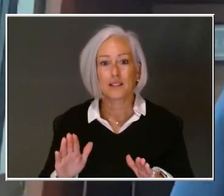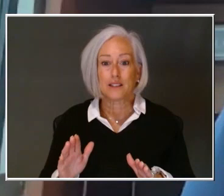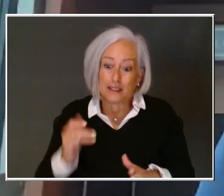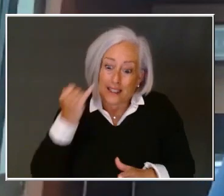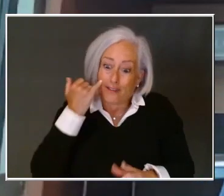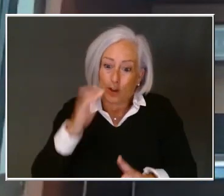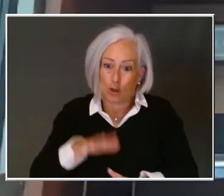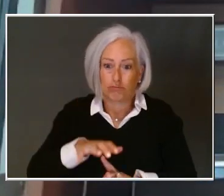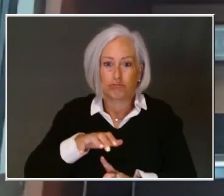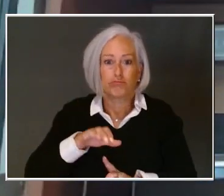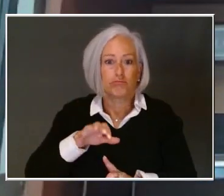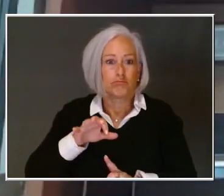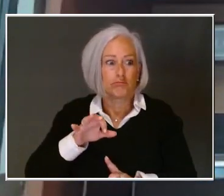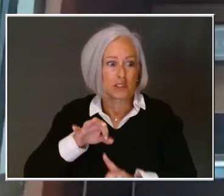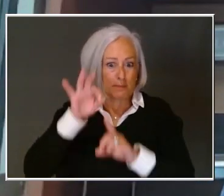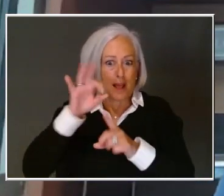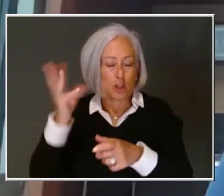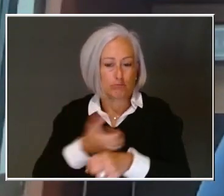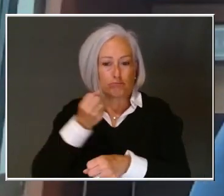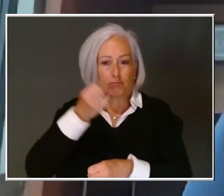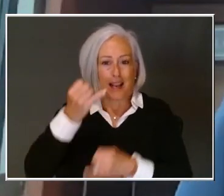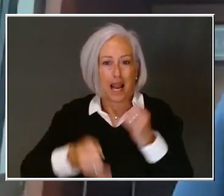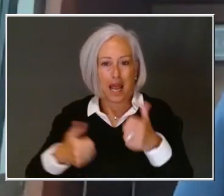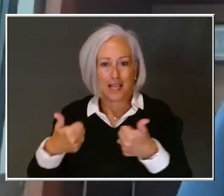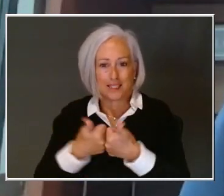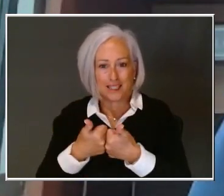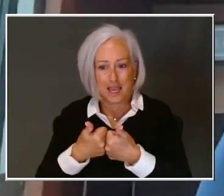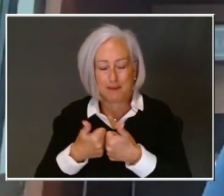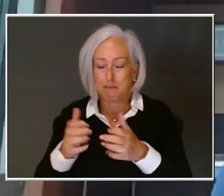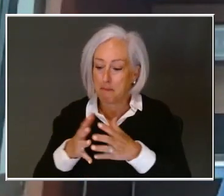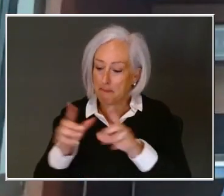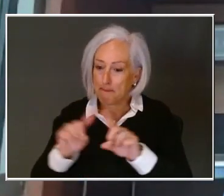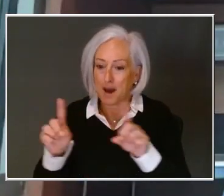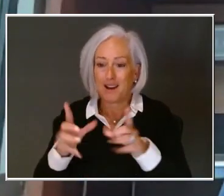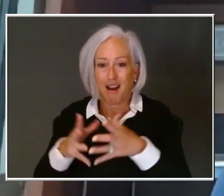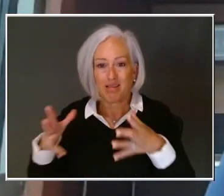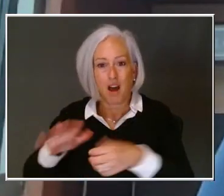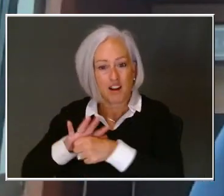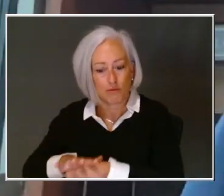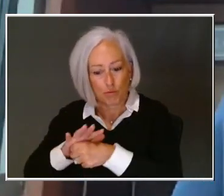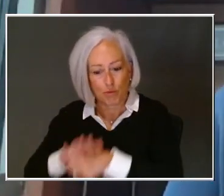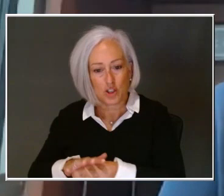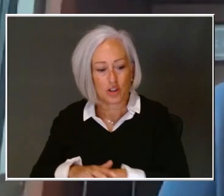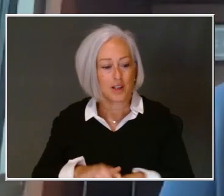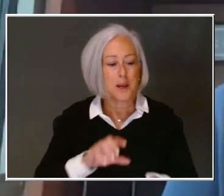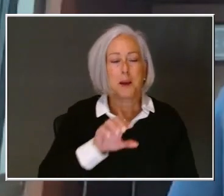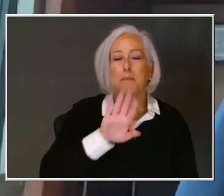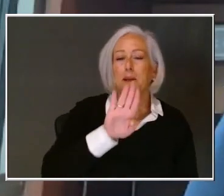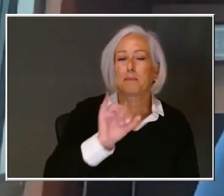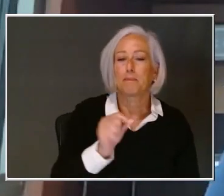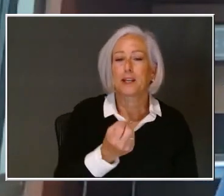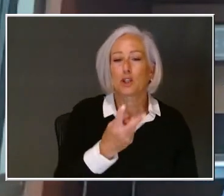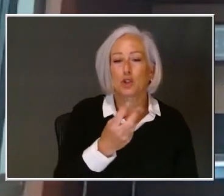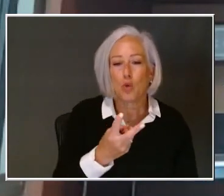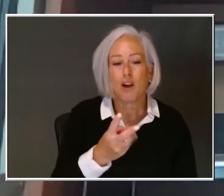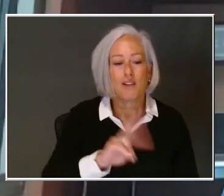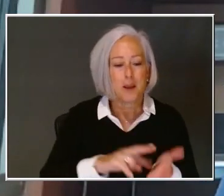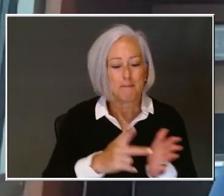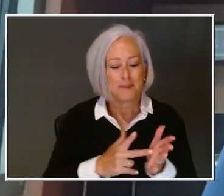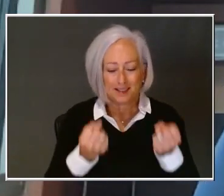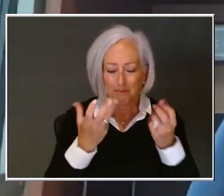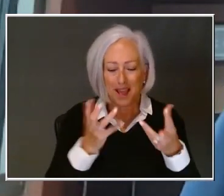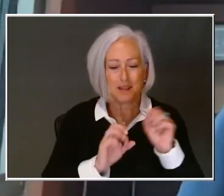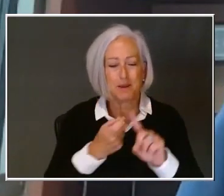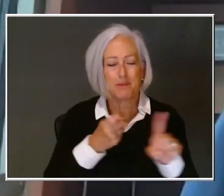situation. The Big 12 tournament that's happening this weekend focuses on bringing all these fan bases together. There's going to be